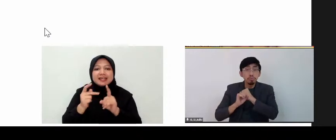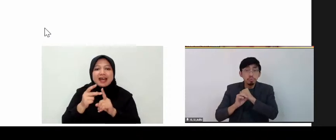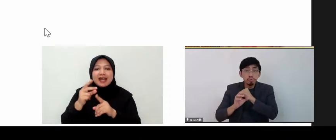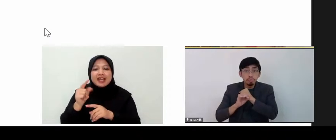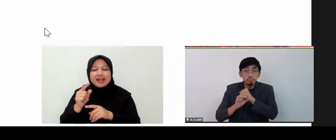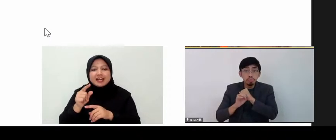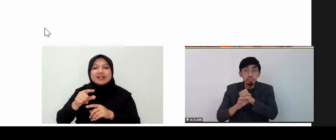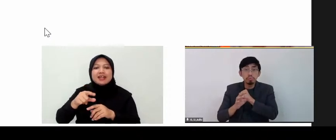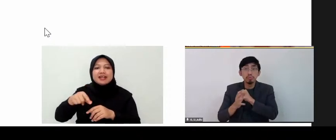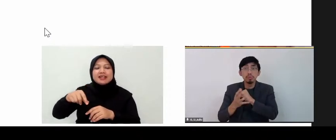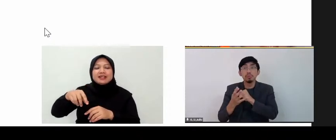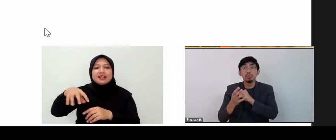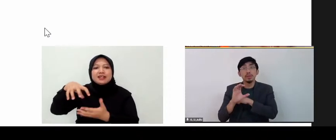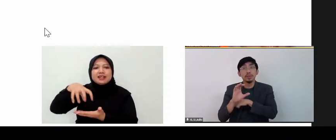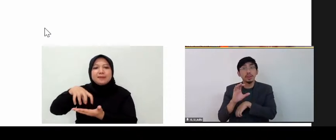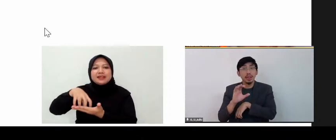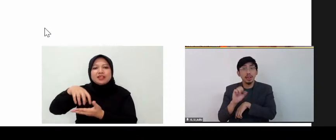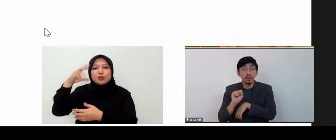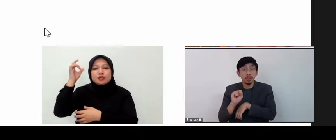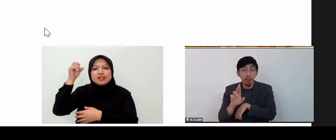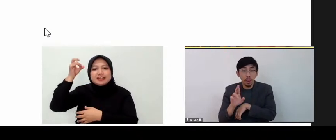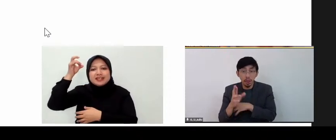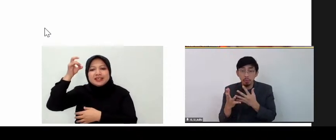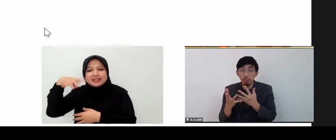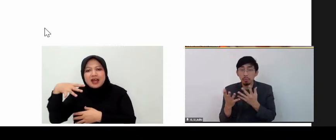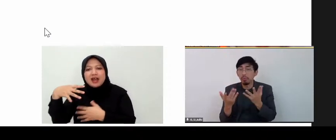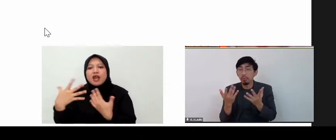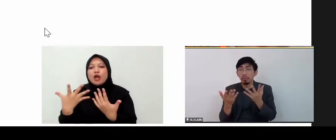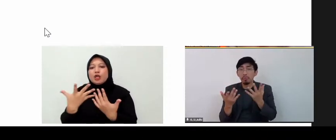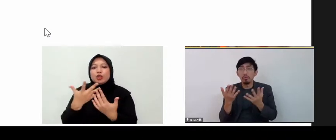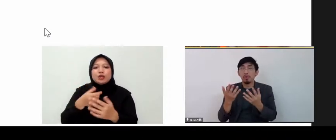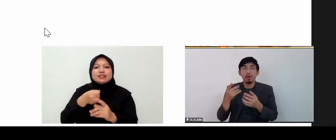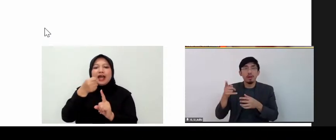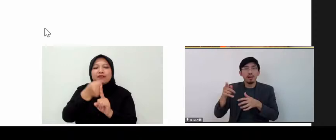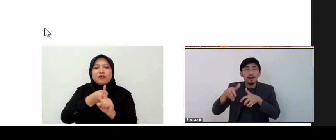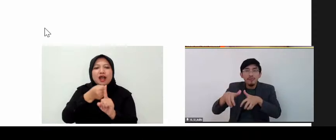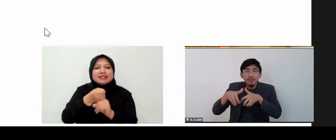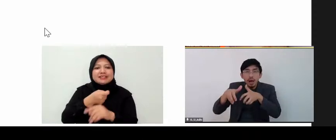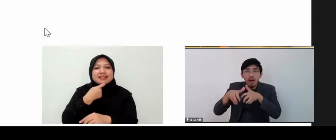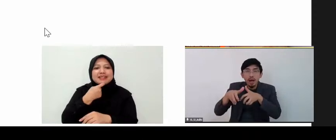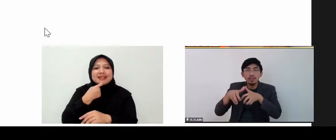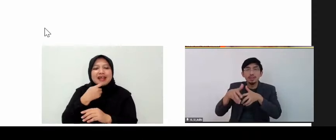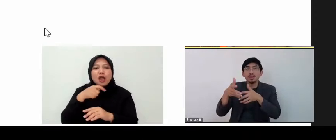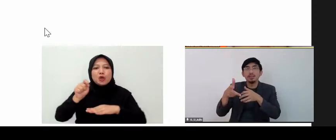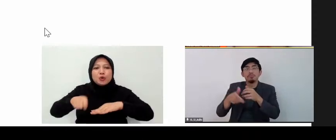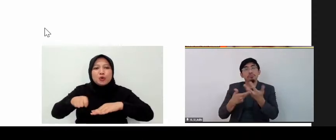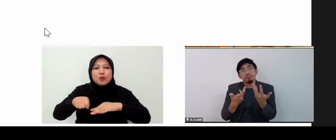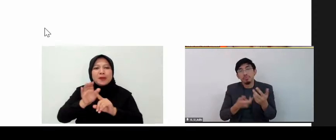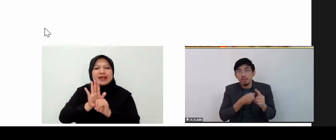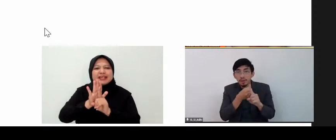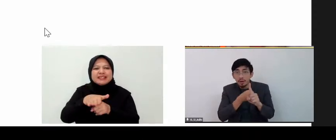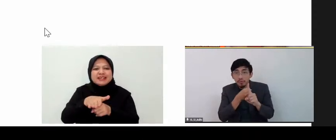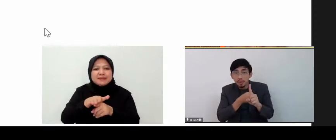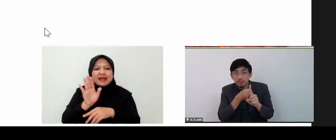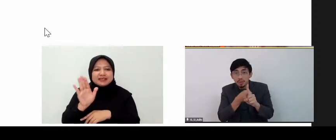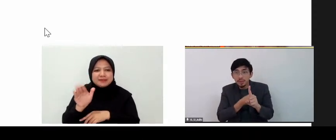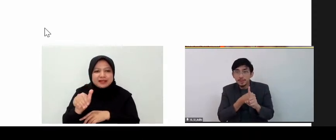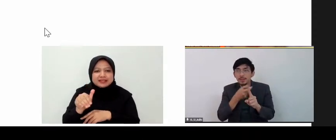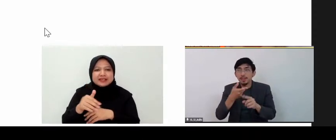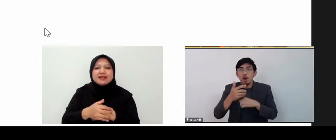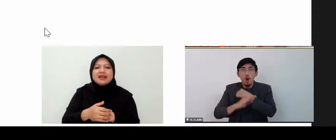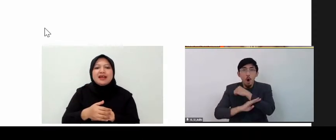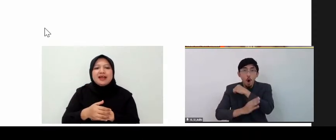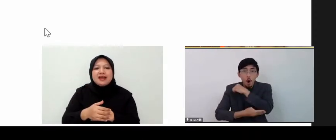several countries. And starting a TikTok channel to impart sex education. Try